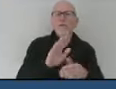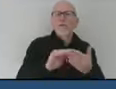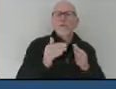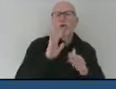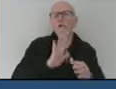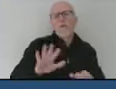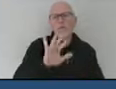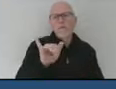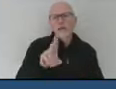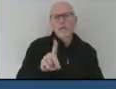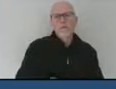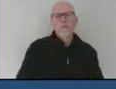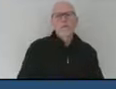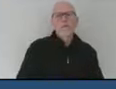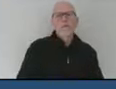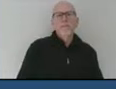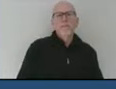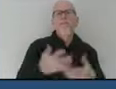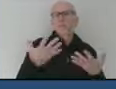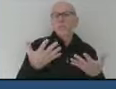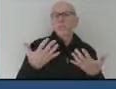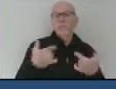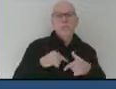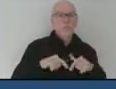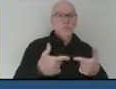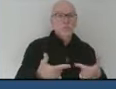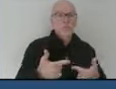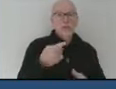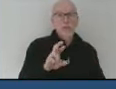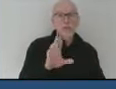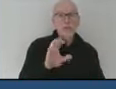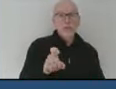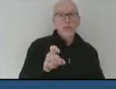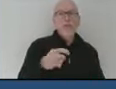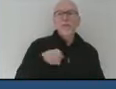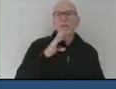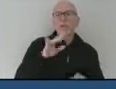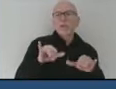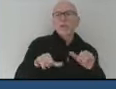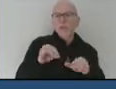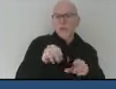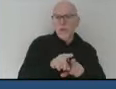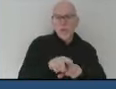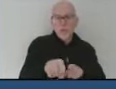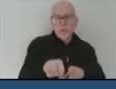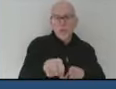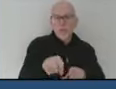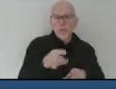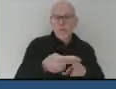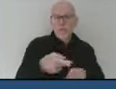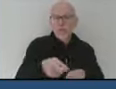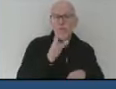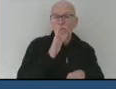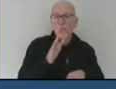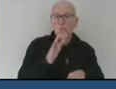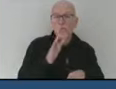state of Indiana. So with that, Dr. Box, I'll turn it over to you. I'm thinking that you also mentioned earlier that you were going to touch